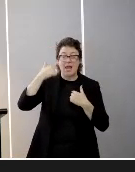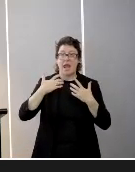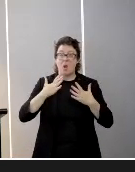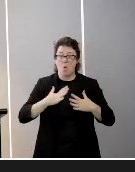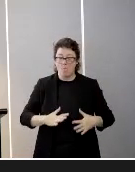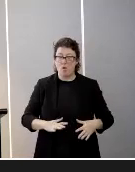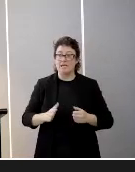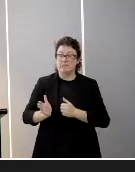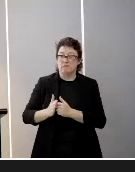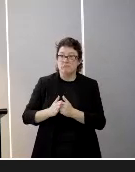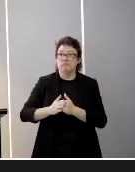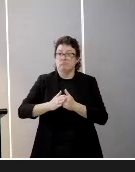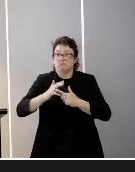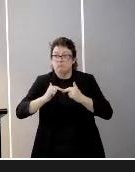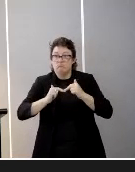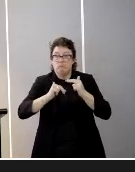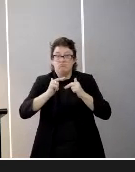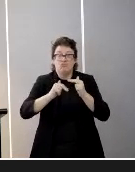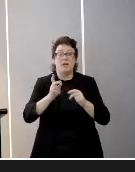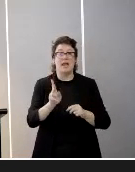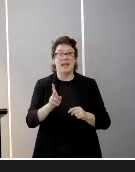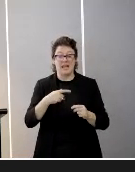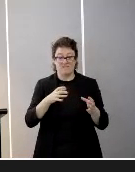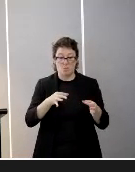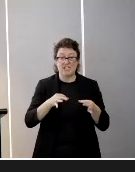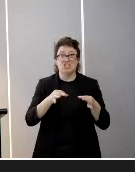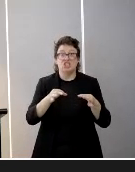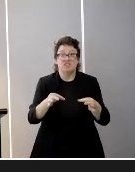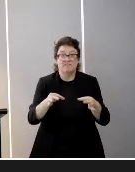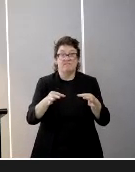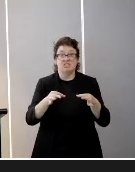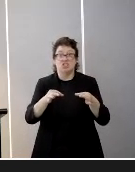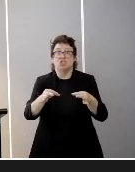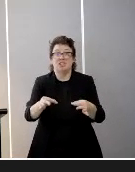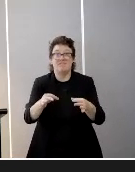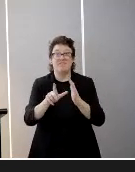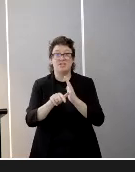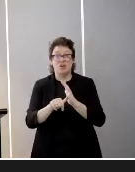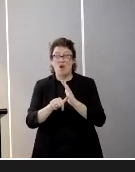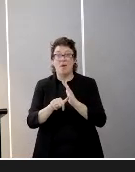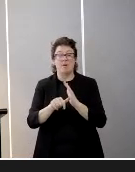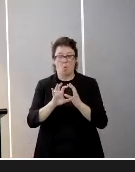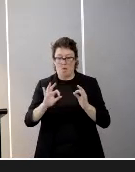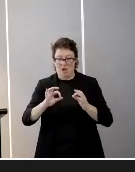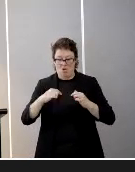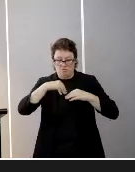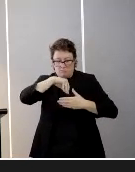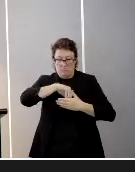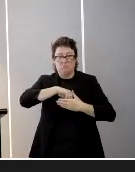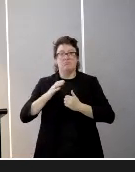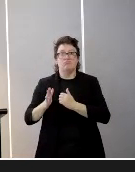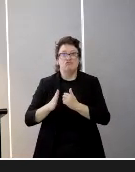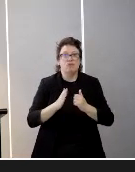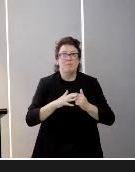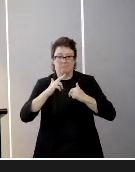repair processes. But if we're kind of shifting the timing of these things, they're not being turned on, so we're not repairing properly when we're